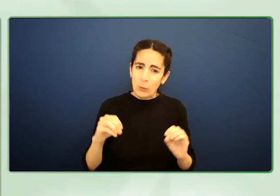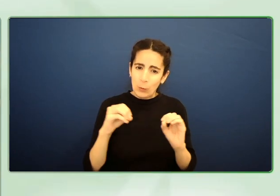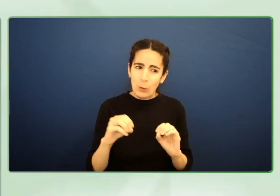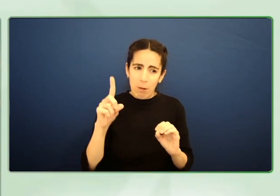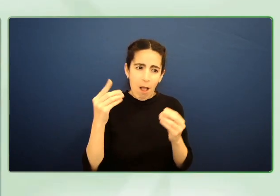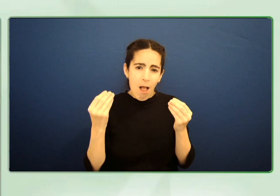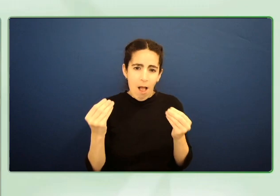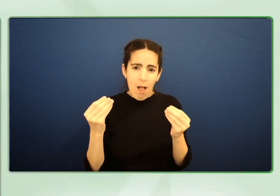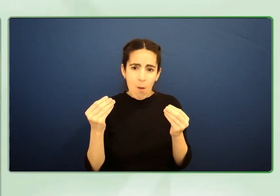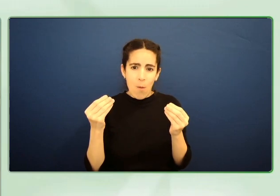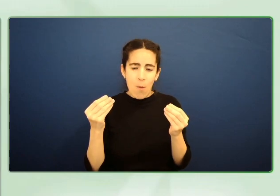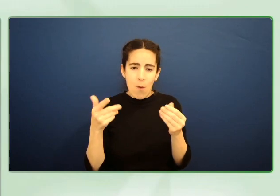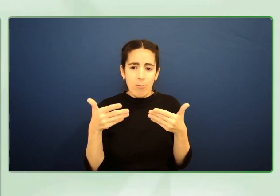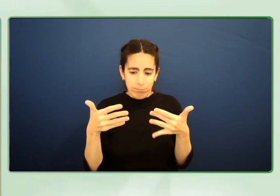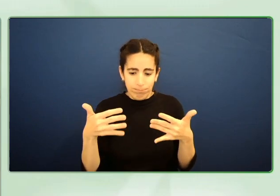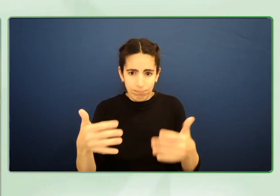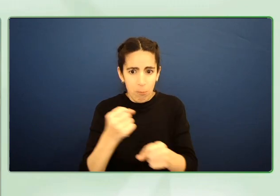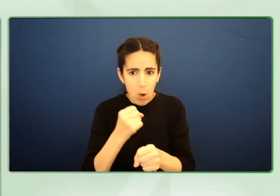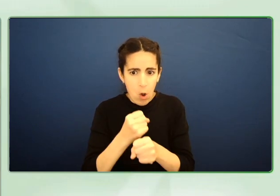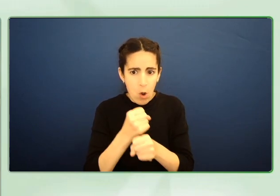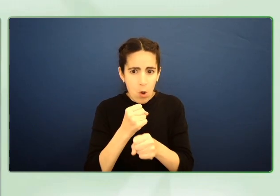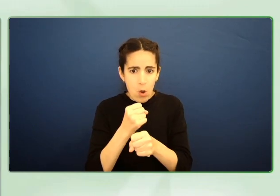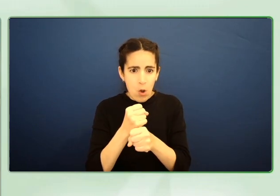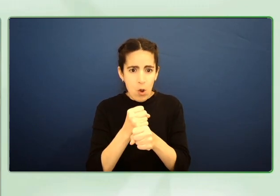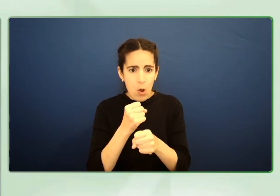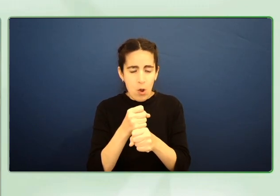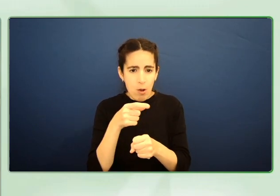because it's really hard.